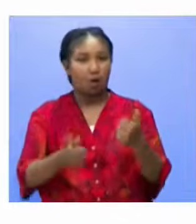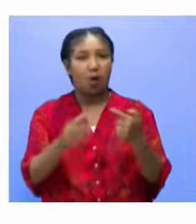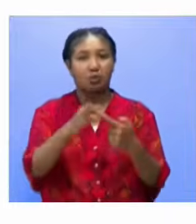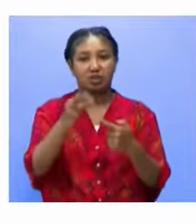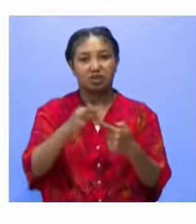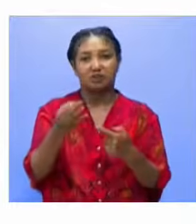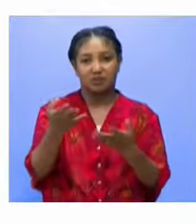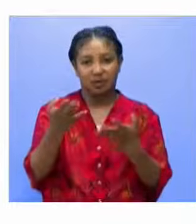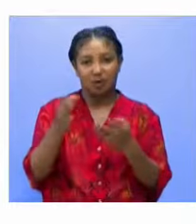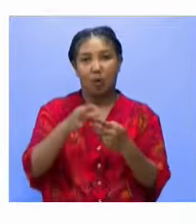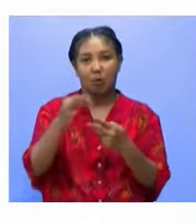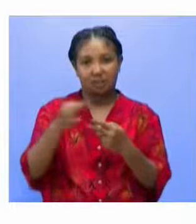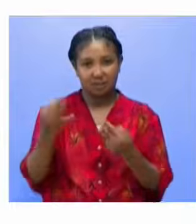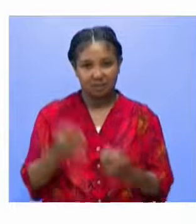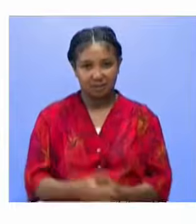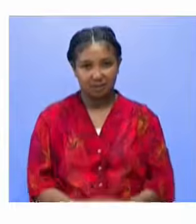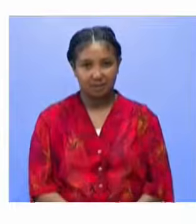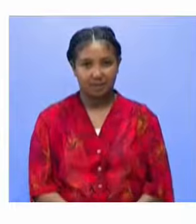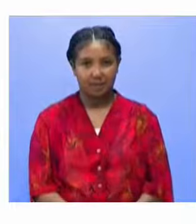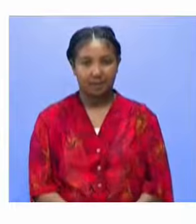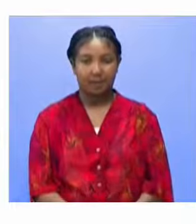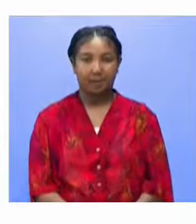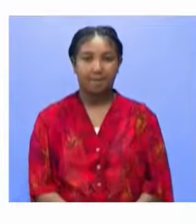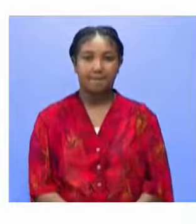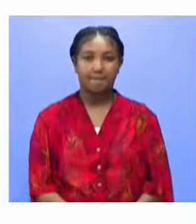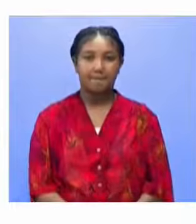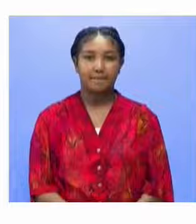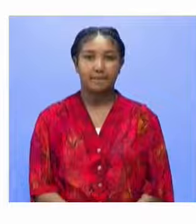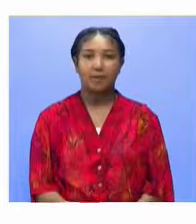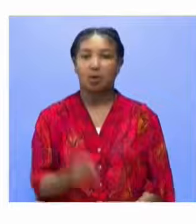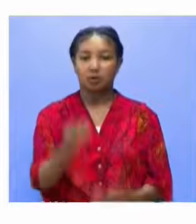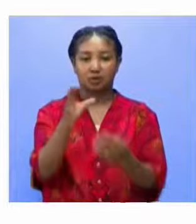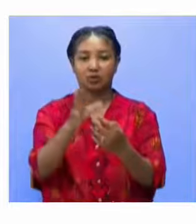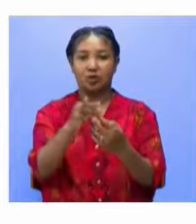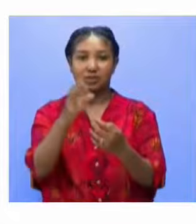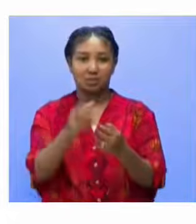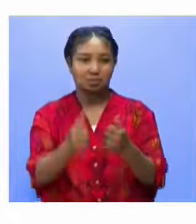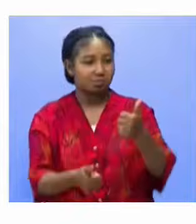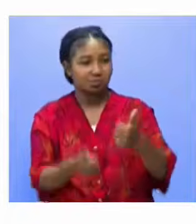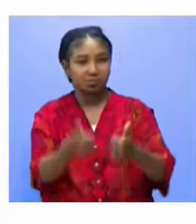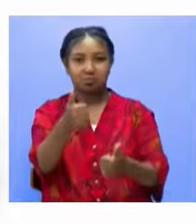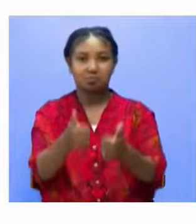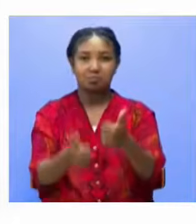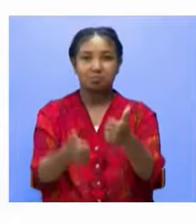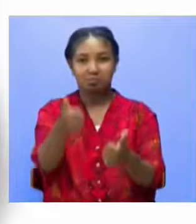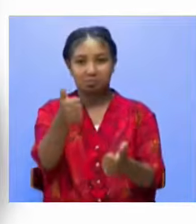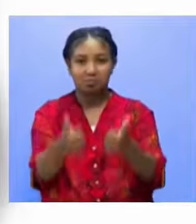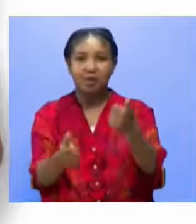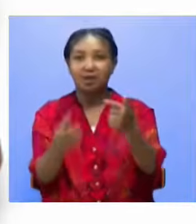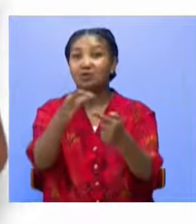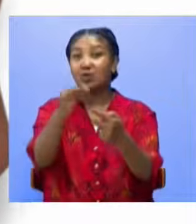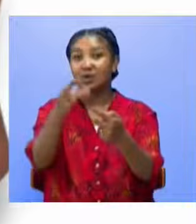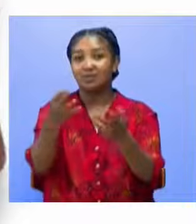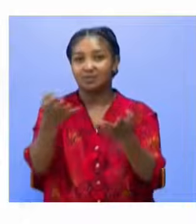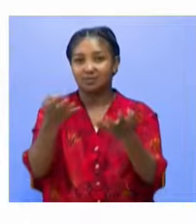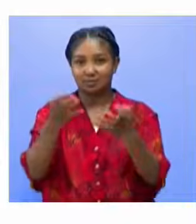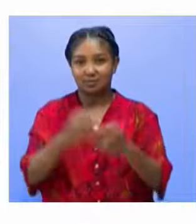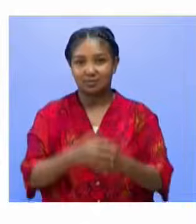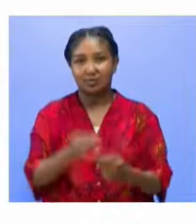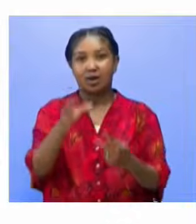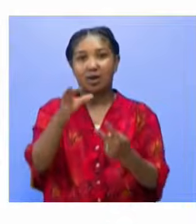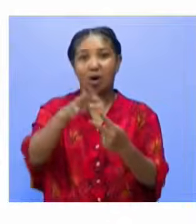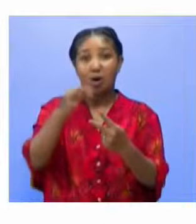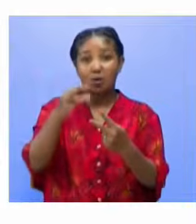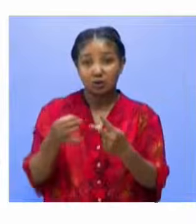For option, we can use it. Or the choice, or alternatives. Okay? Option